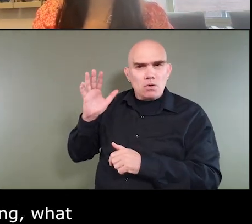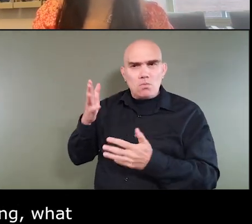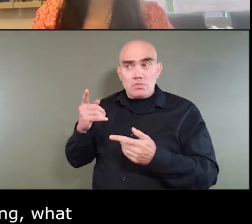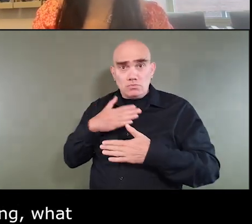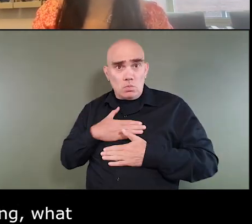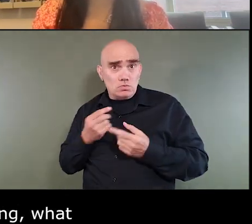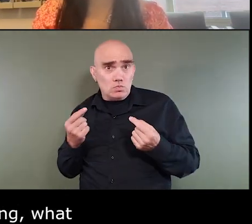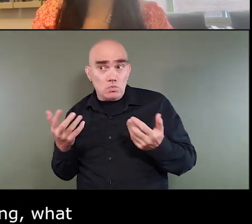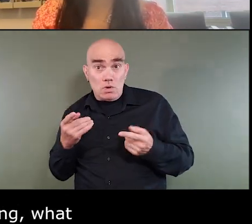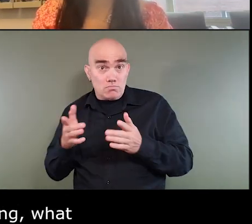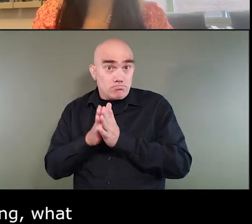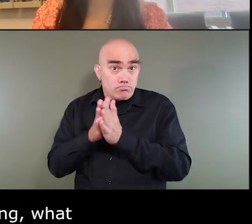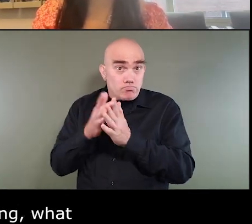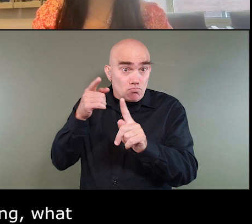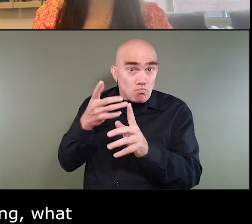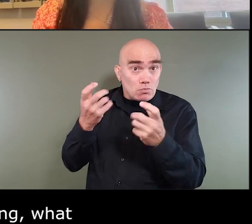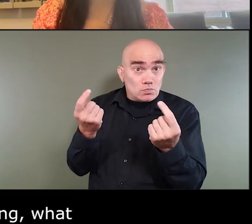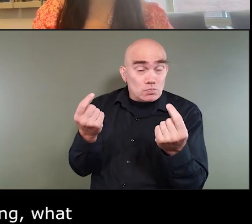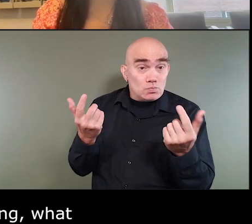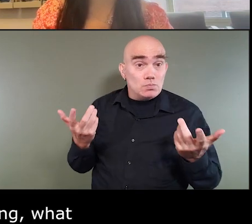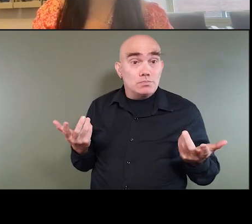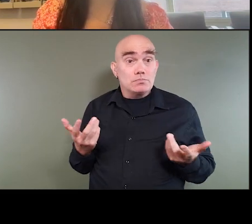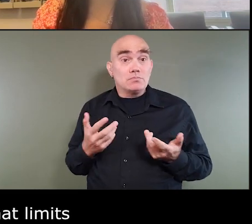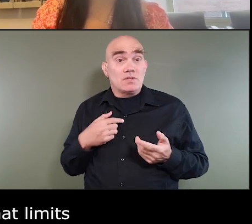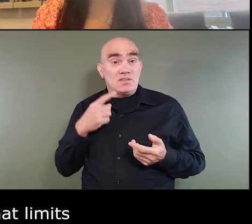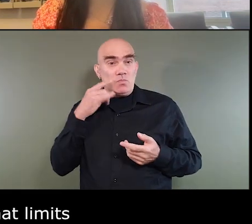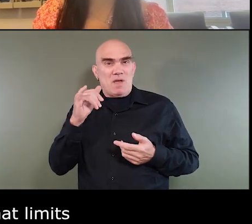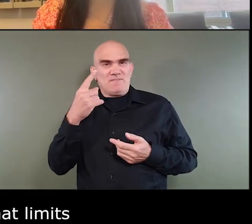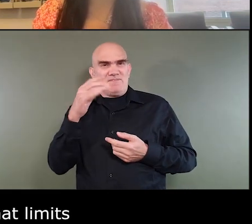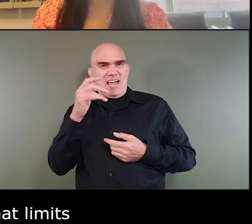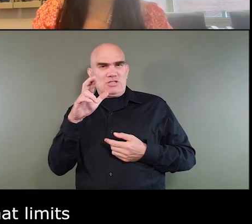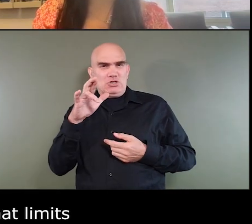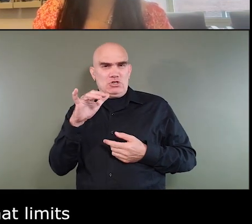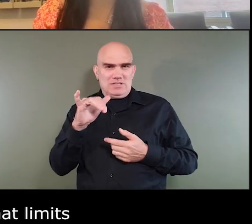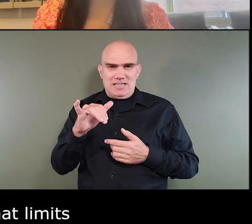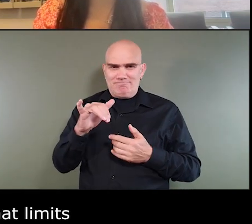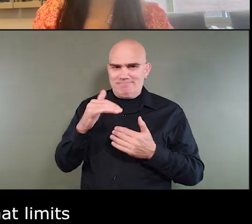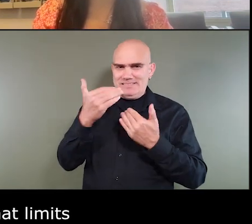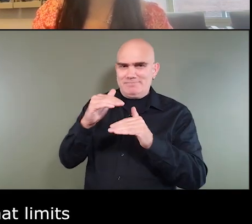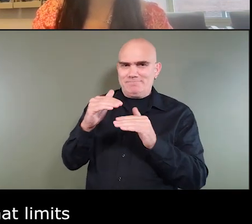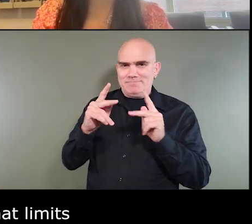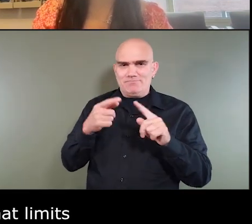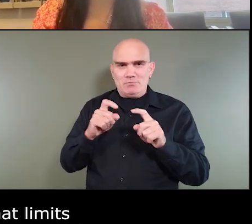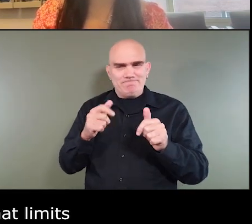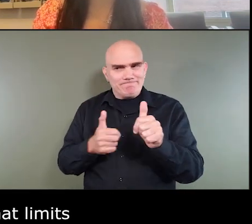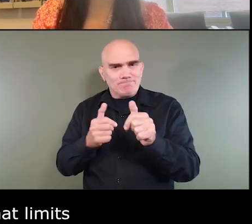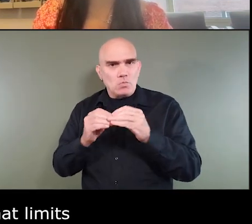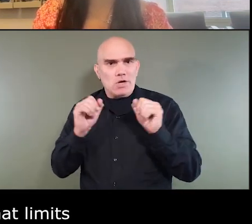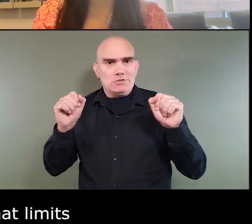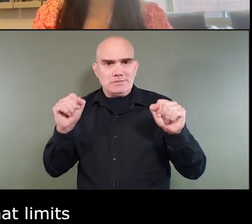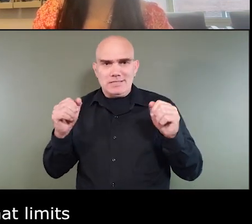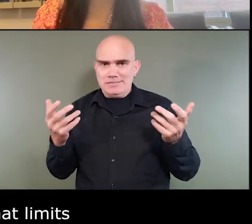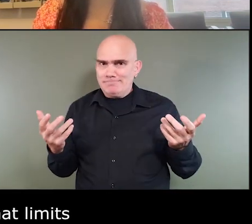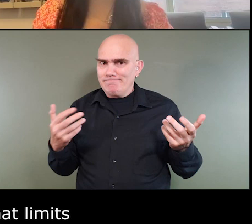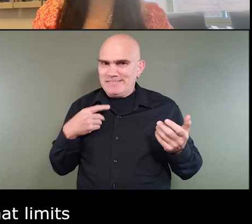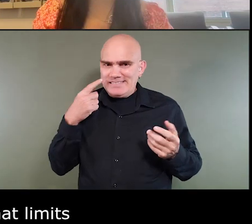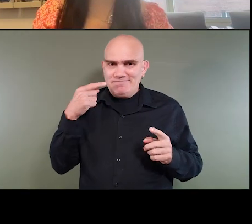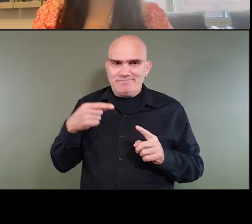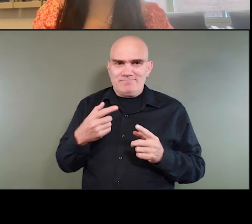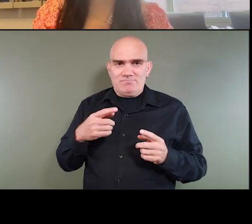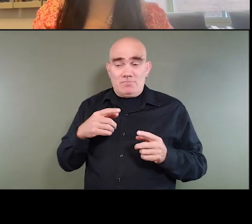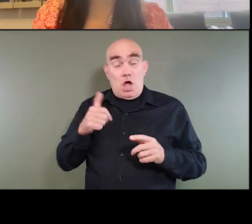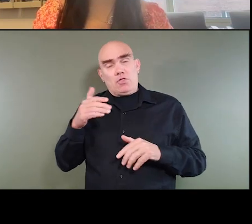enjoy doing, what they're motivated to do. I think one factor that limits people from pursuing more